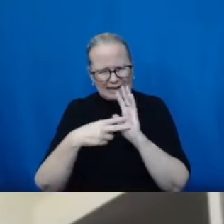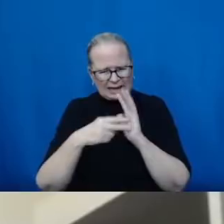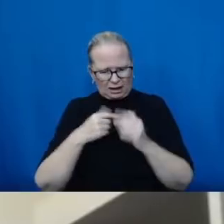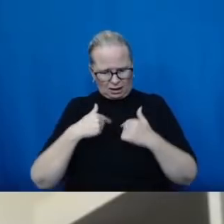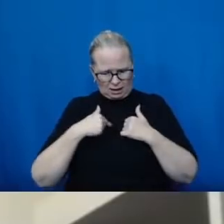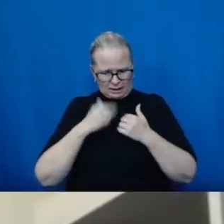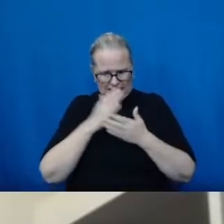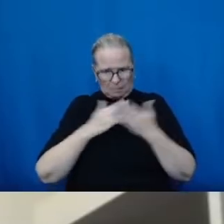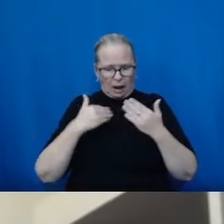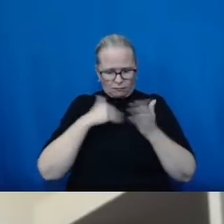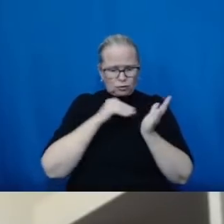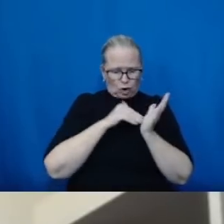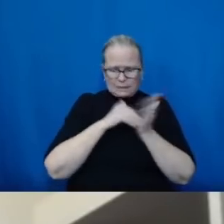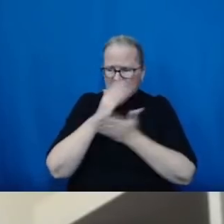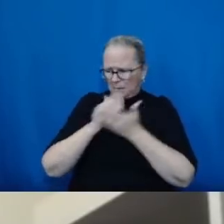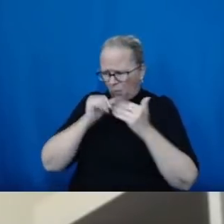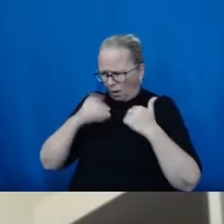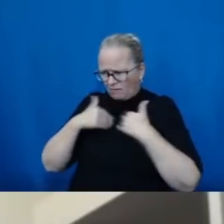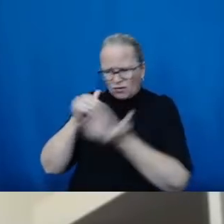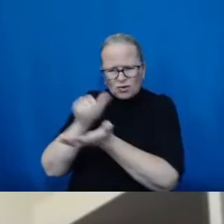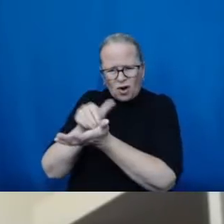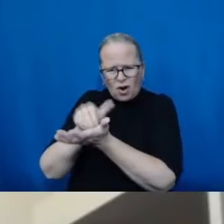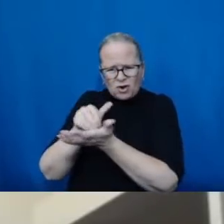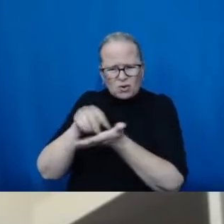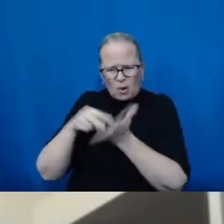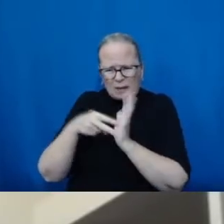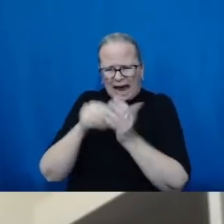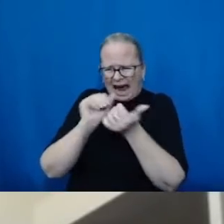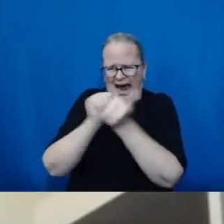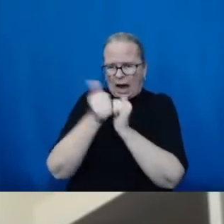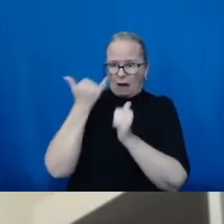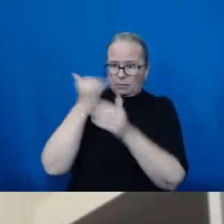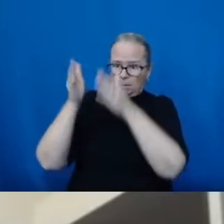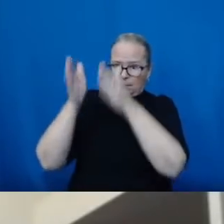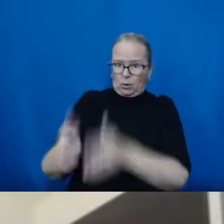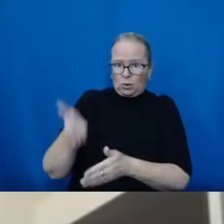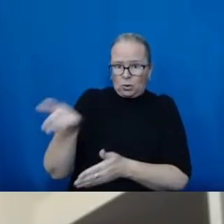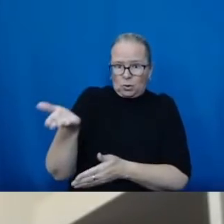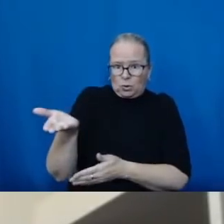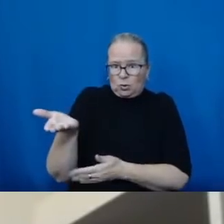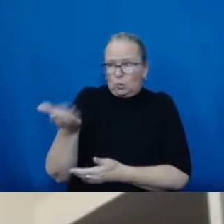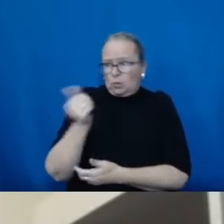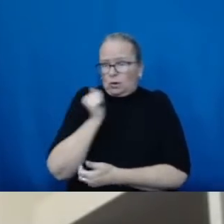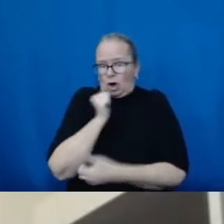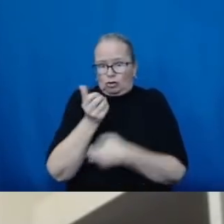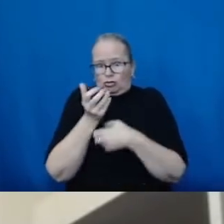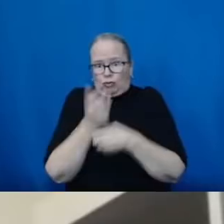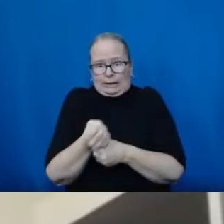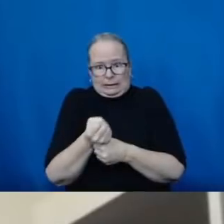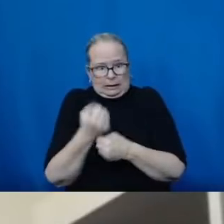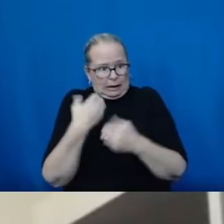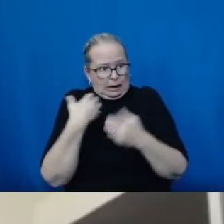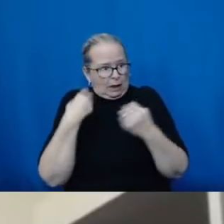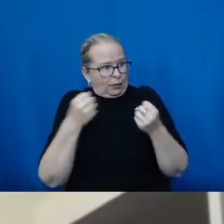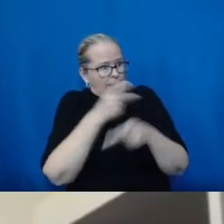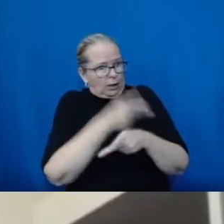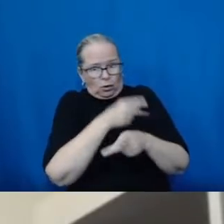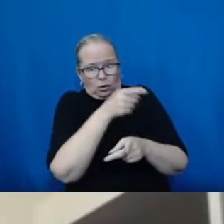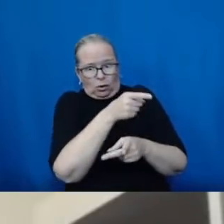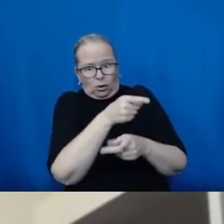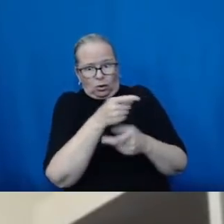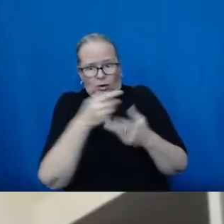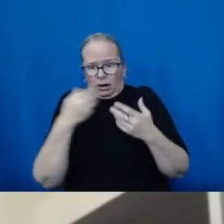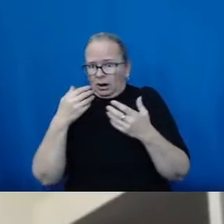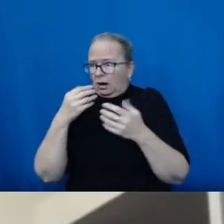trust the healthcare system, and that is their issue with the vaccines. If they're the ones who are like, well, this is all a hoax, they're lying about